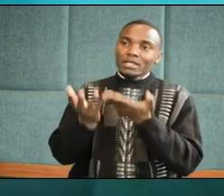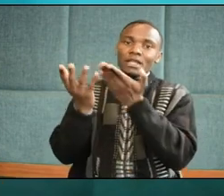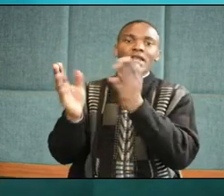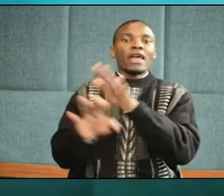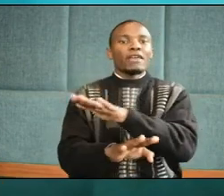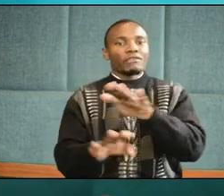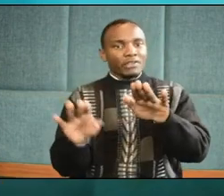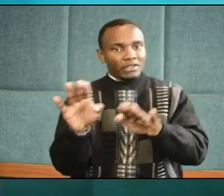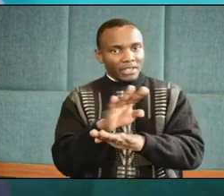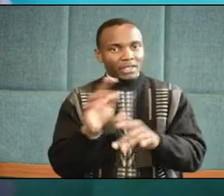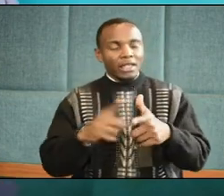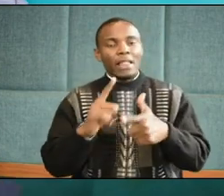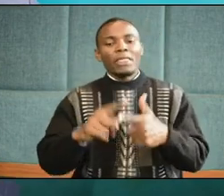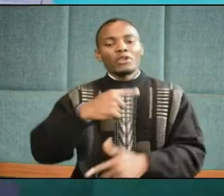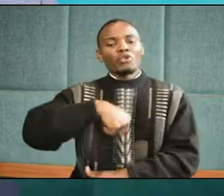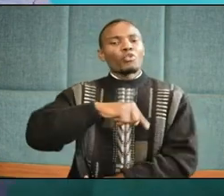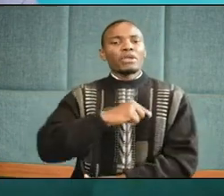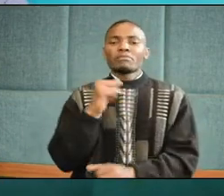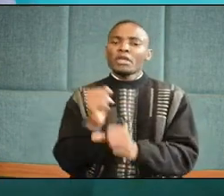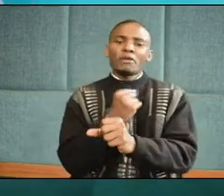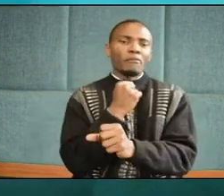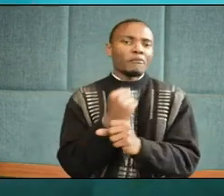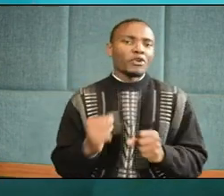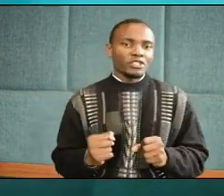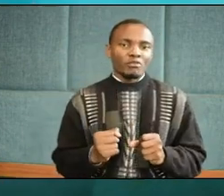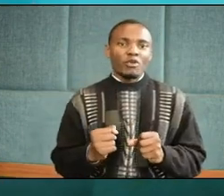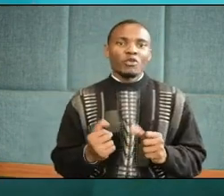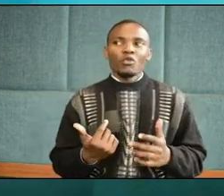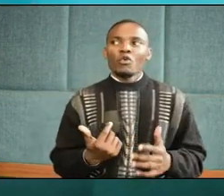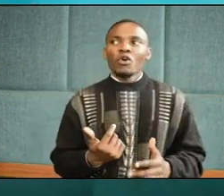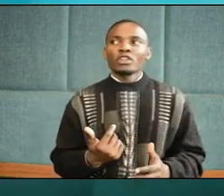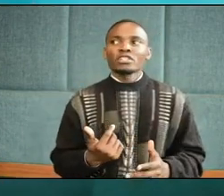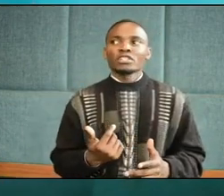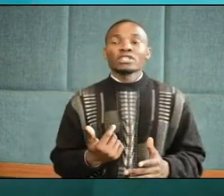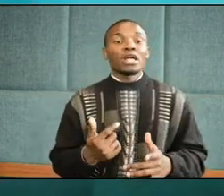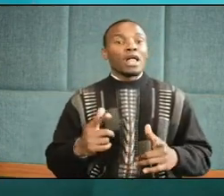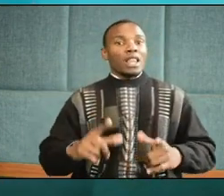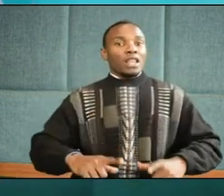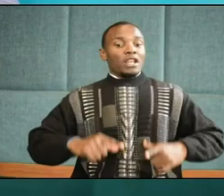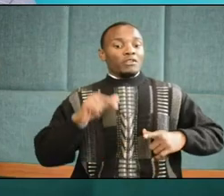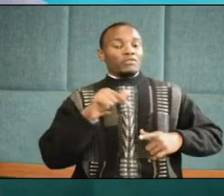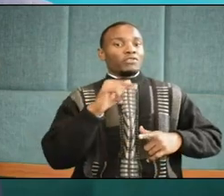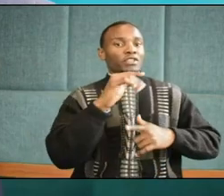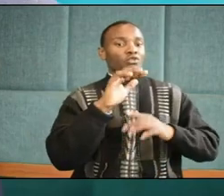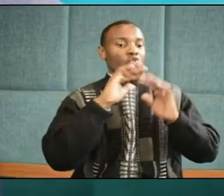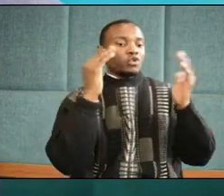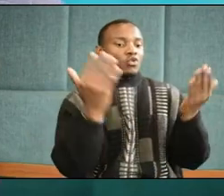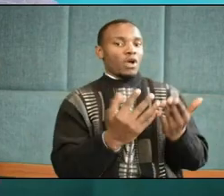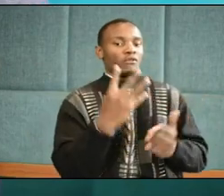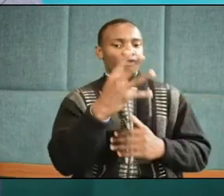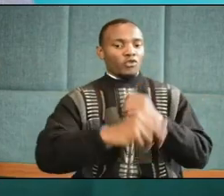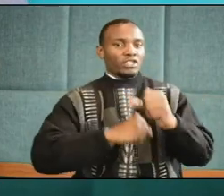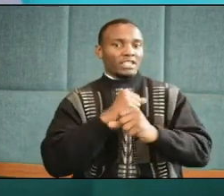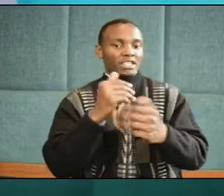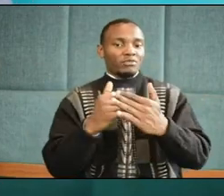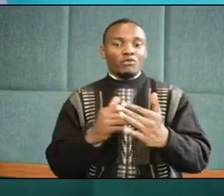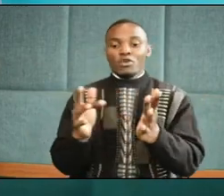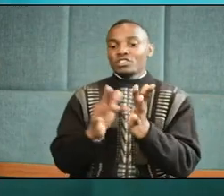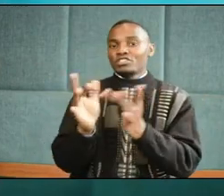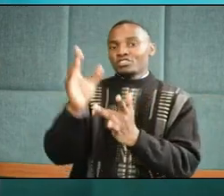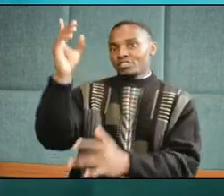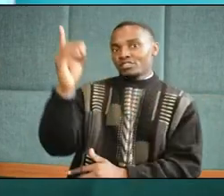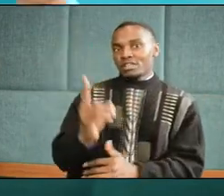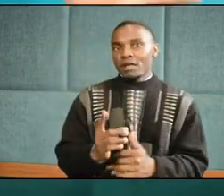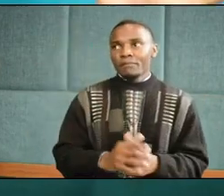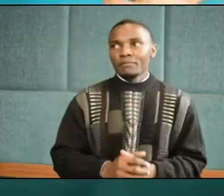everything, we will not leave this world for 40 years before Jesus comes. It will be